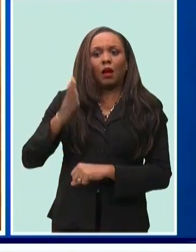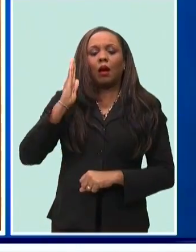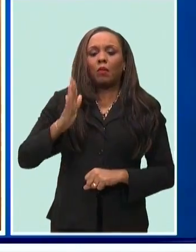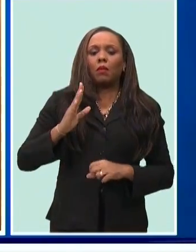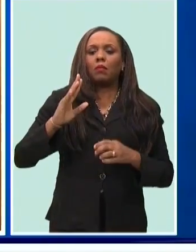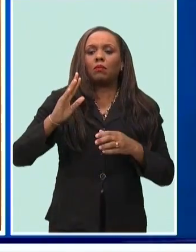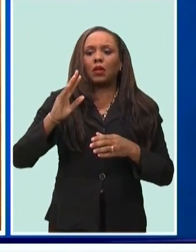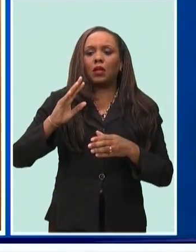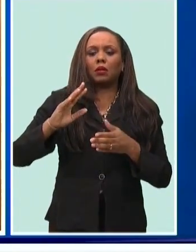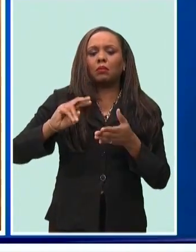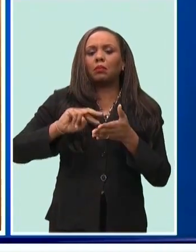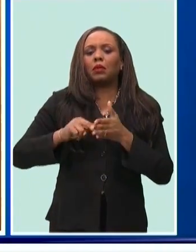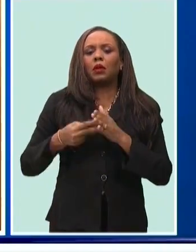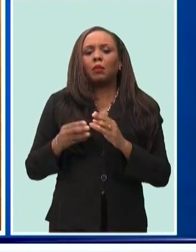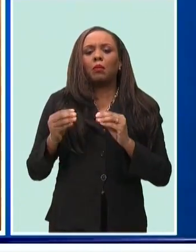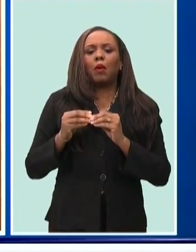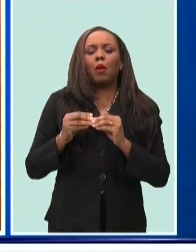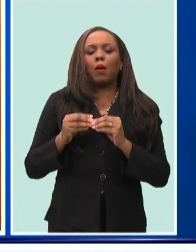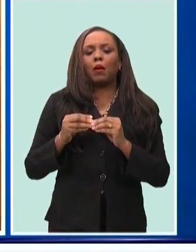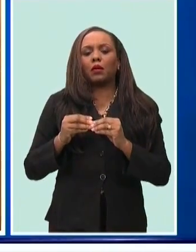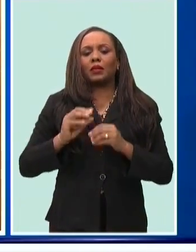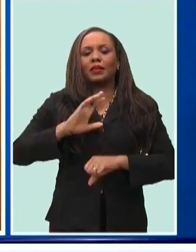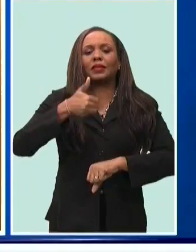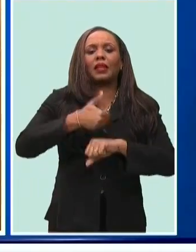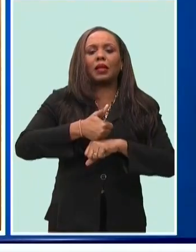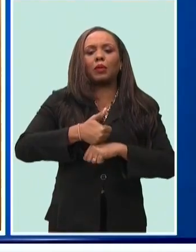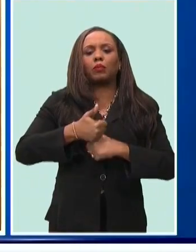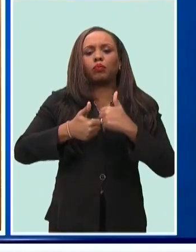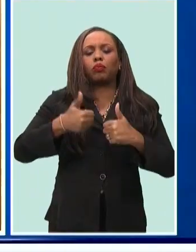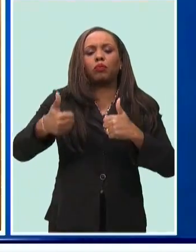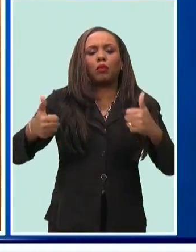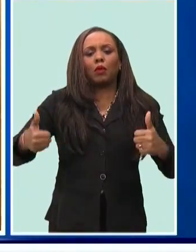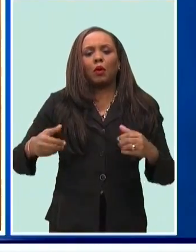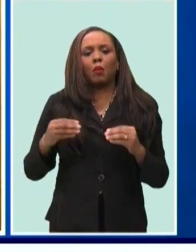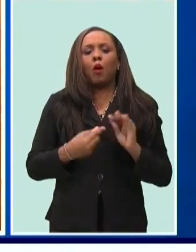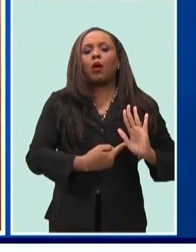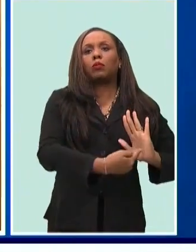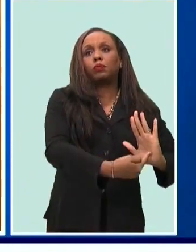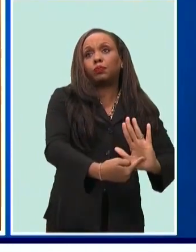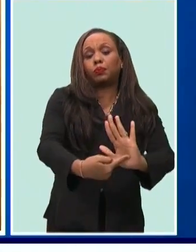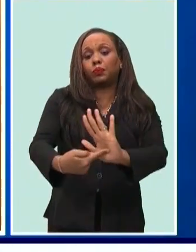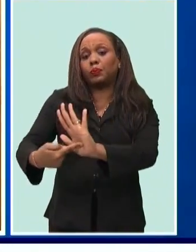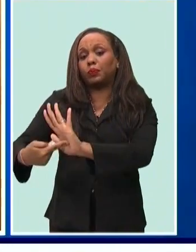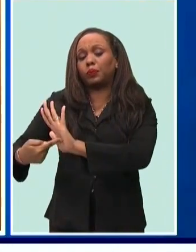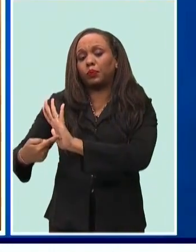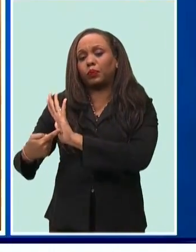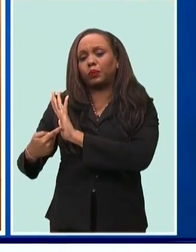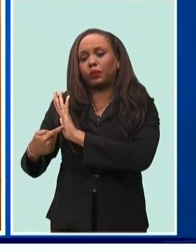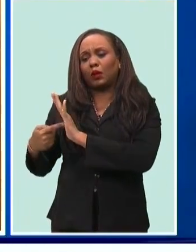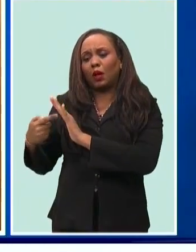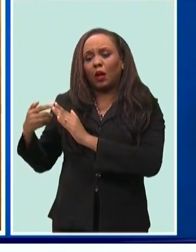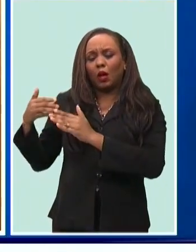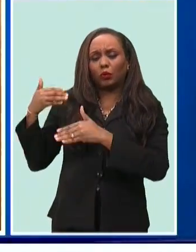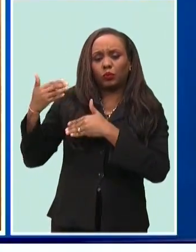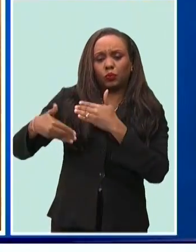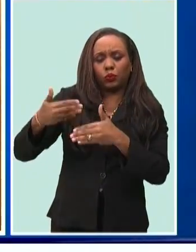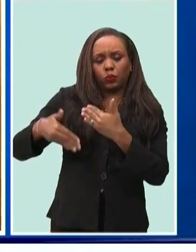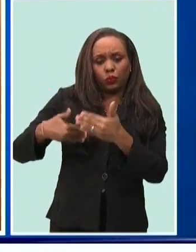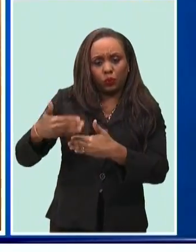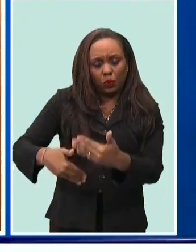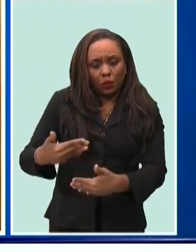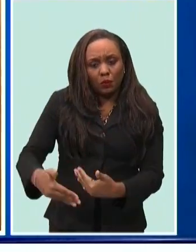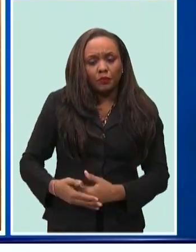in turn lead to an increased number of exhibitions being held throughout the year. Now, this is one of the things that